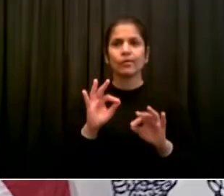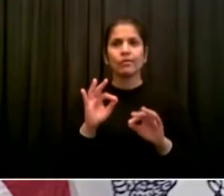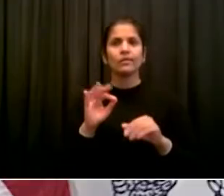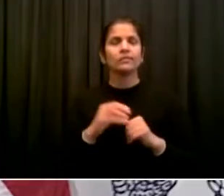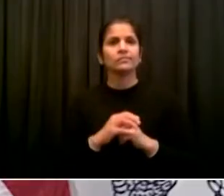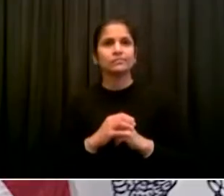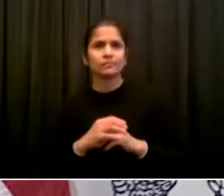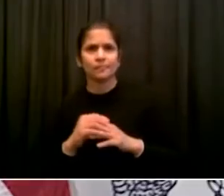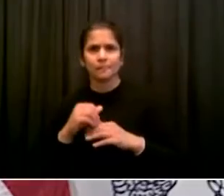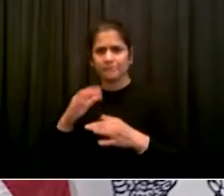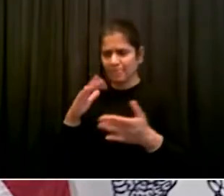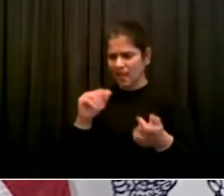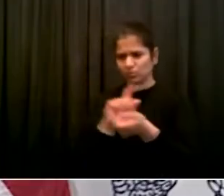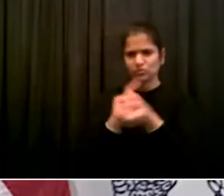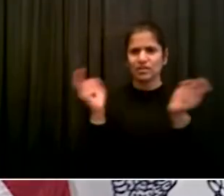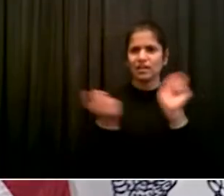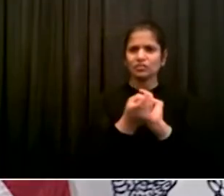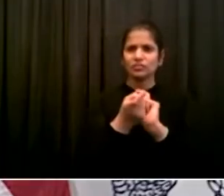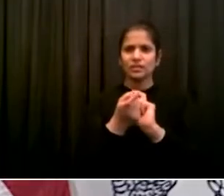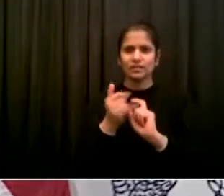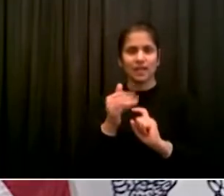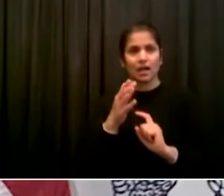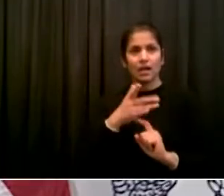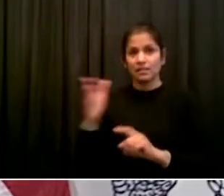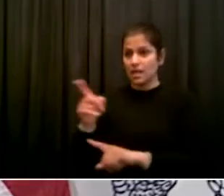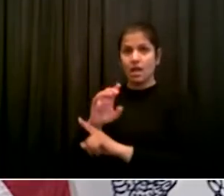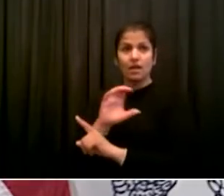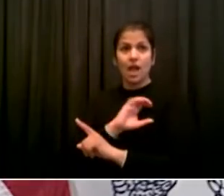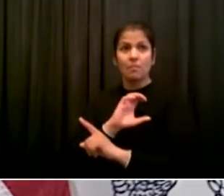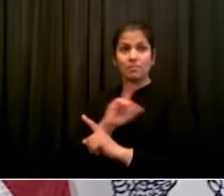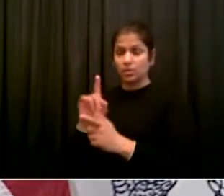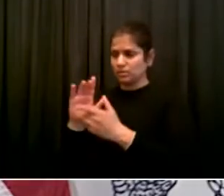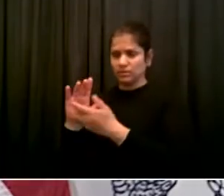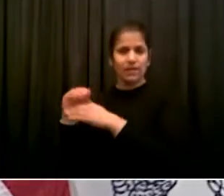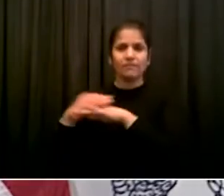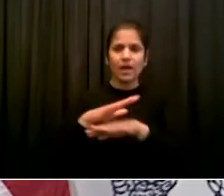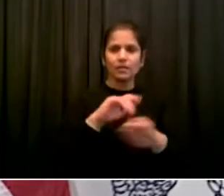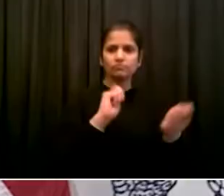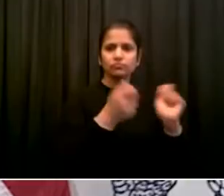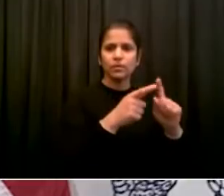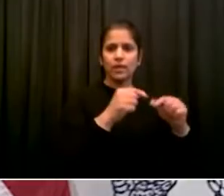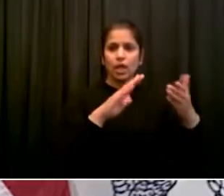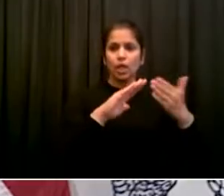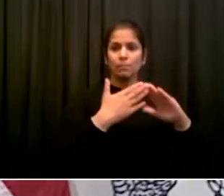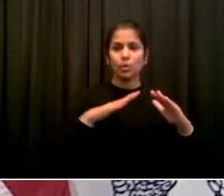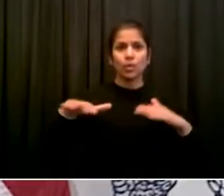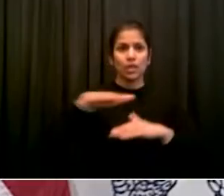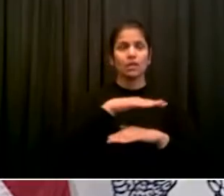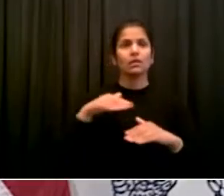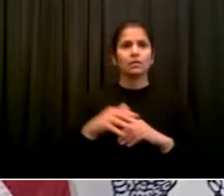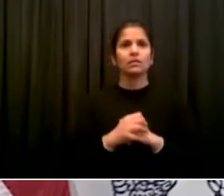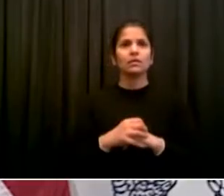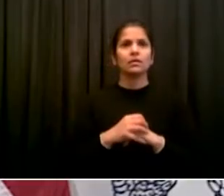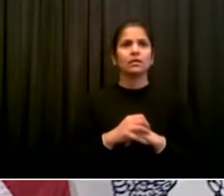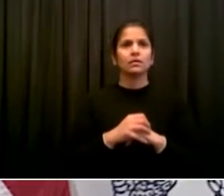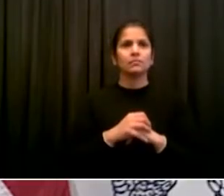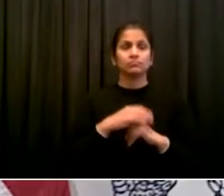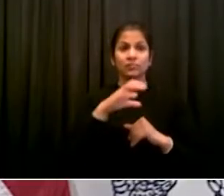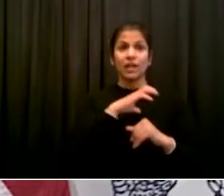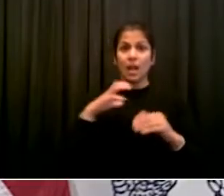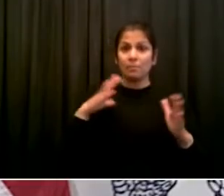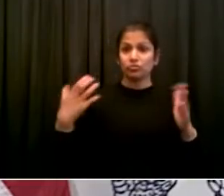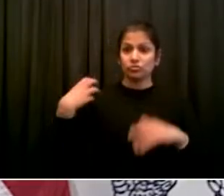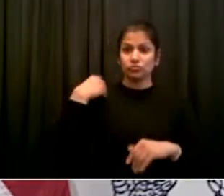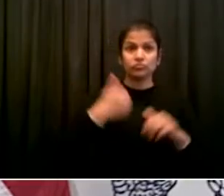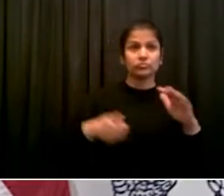police and community together. I want to turn to the commissioner with this. I appreciate that Commissioner Shea put himself heart and soul